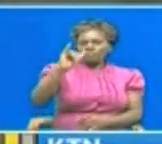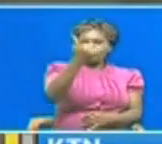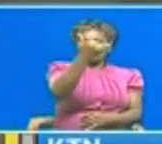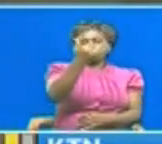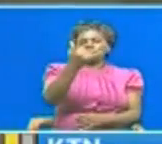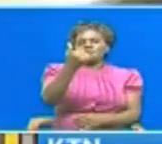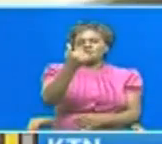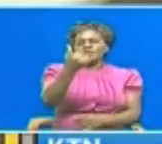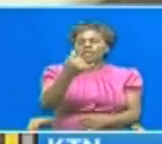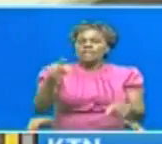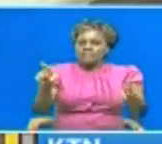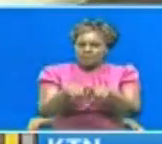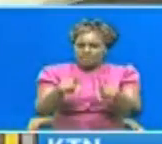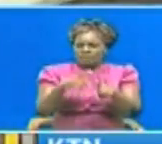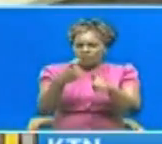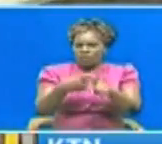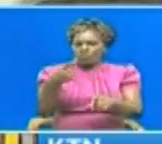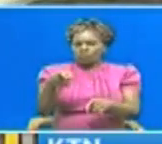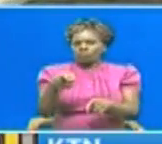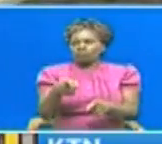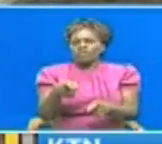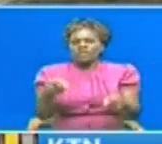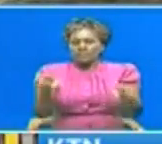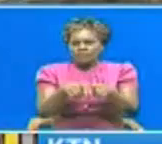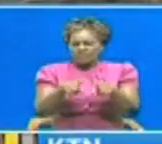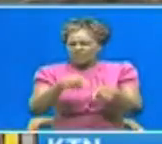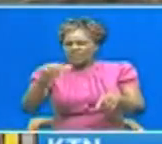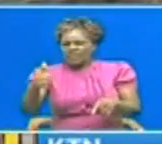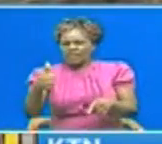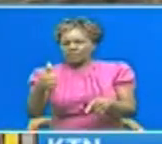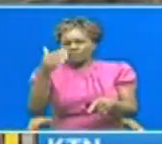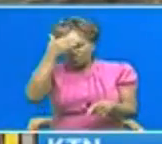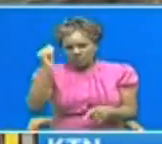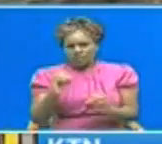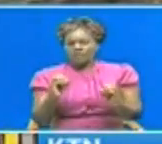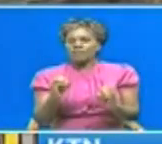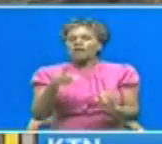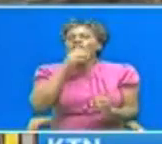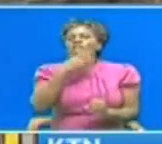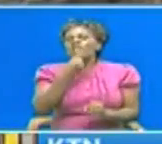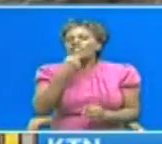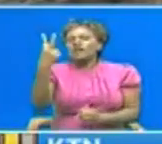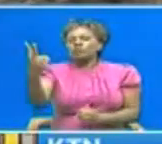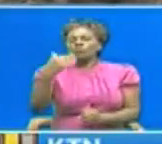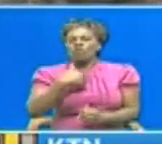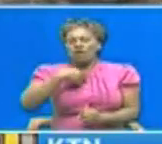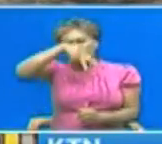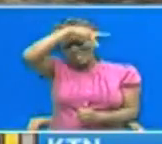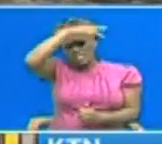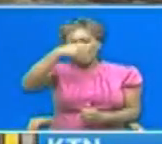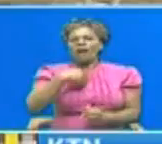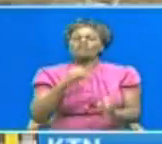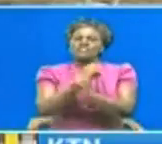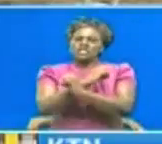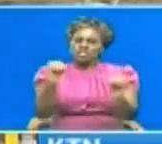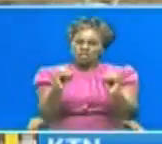creation. Villagers throng the object in awe, evening chores forgotten. The father of two did not pursue a degree in aeronautical